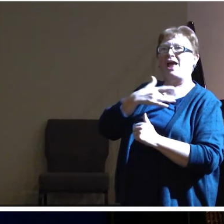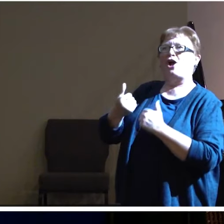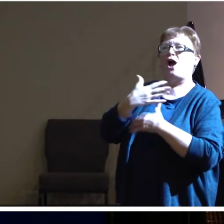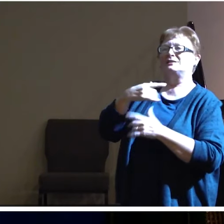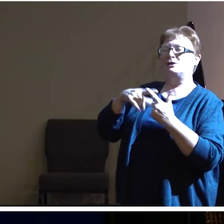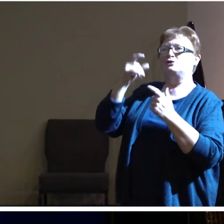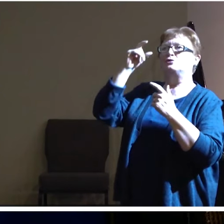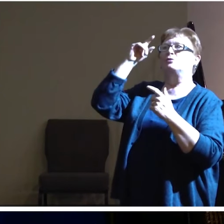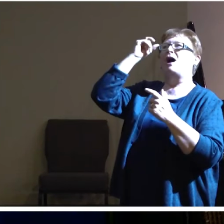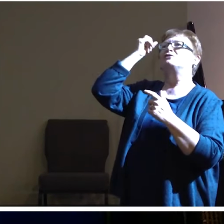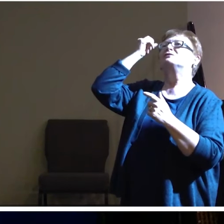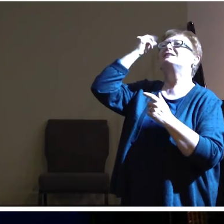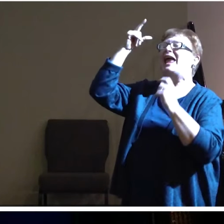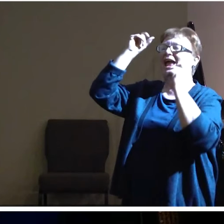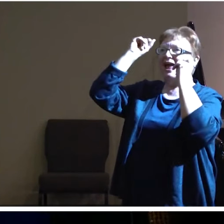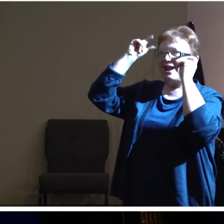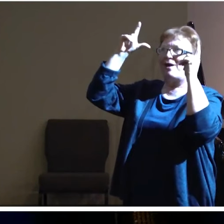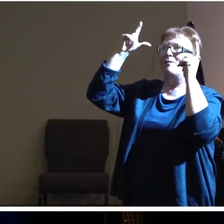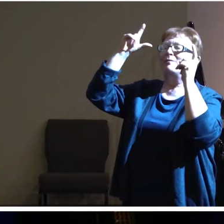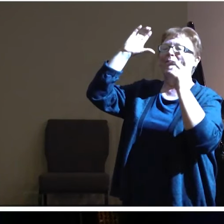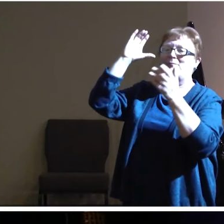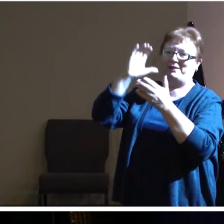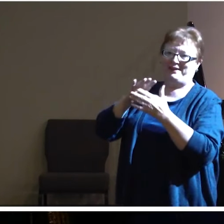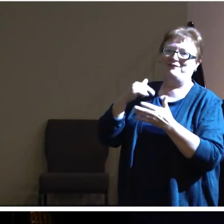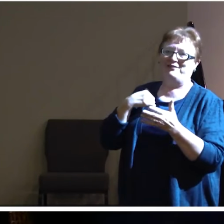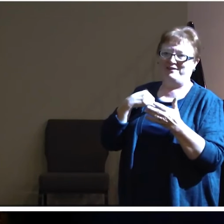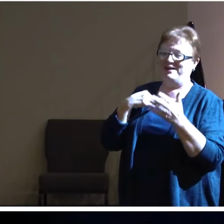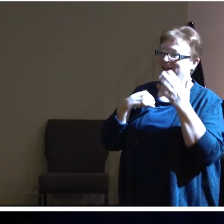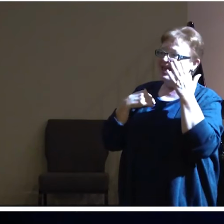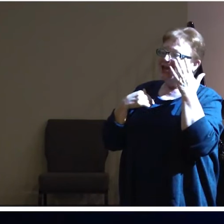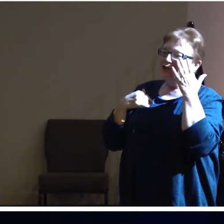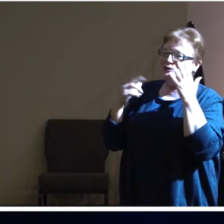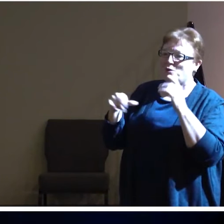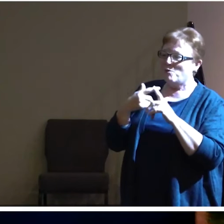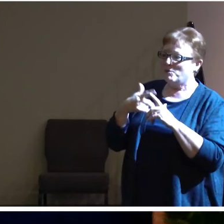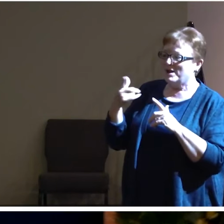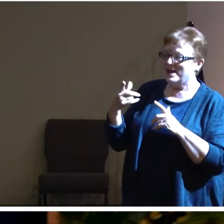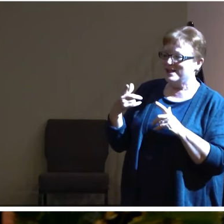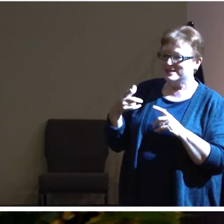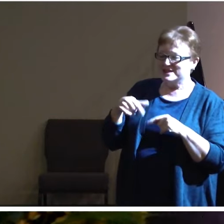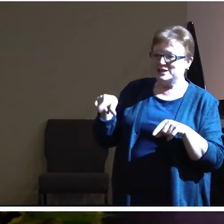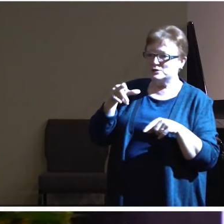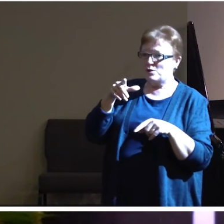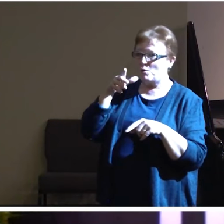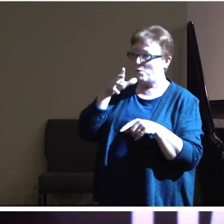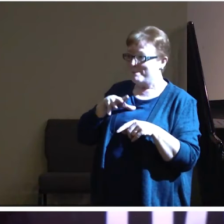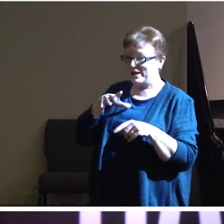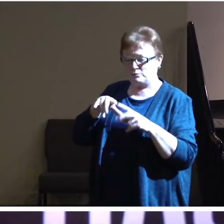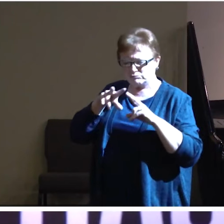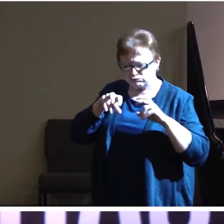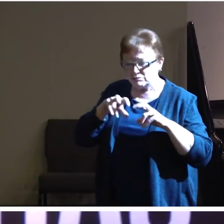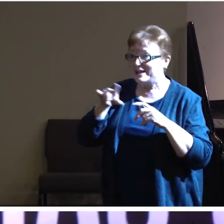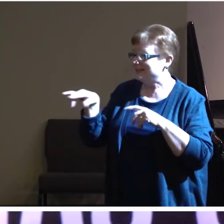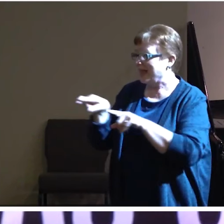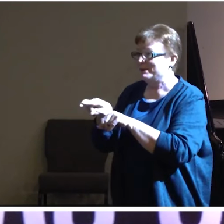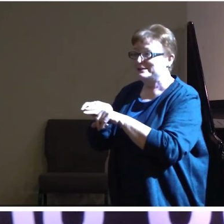thing going. They had to see it. They wanted to inspect it. And when they encountered it, they were amazed.